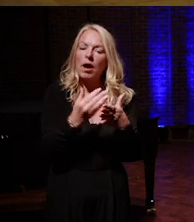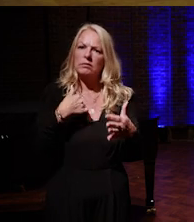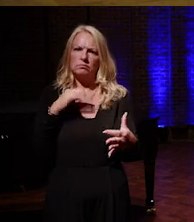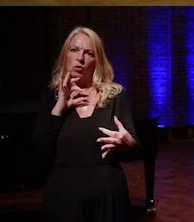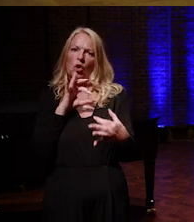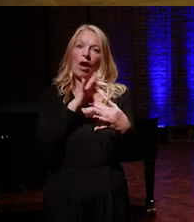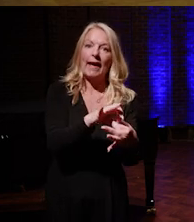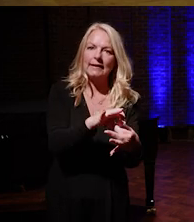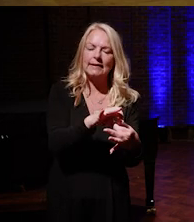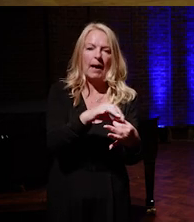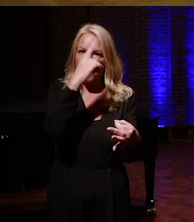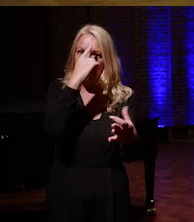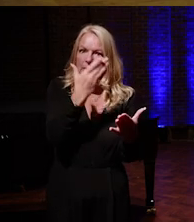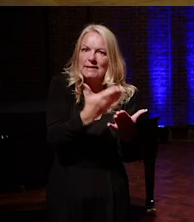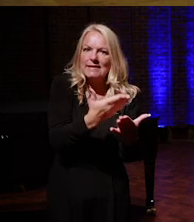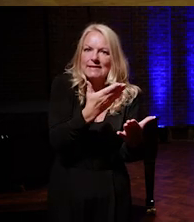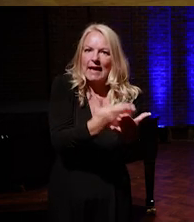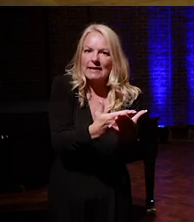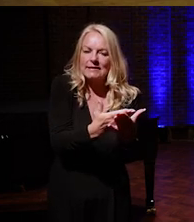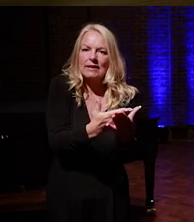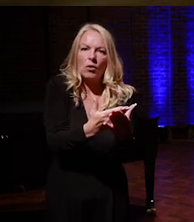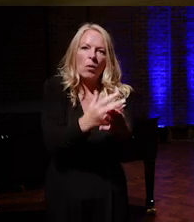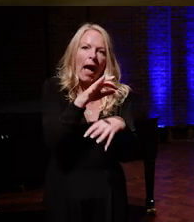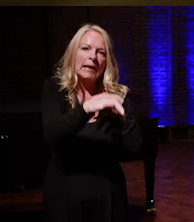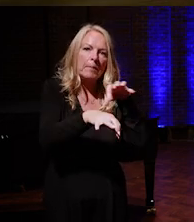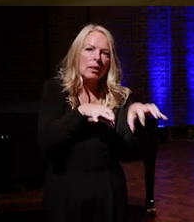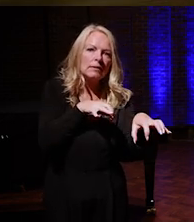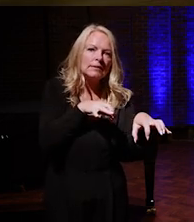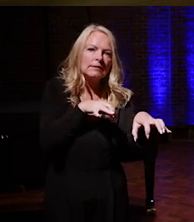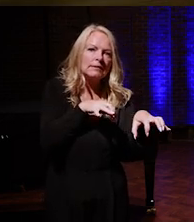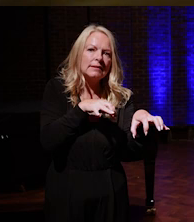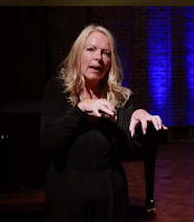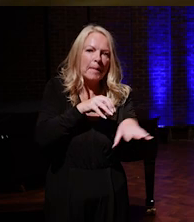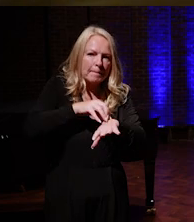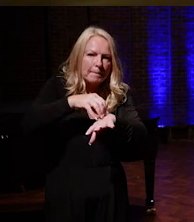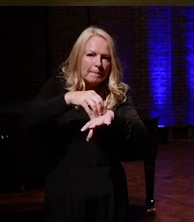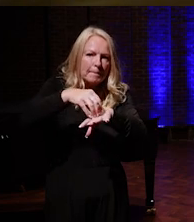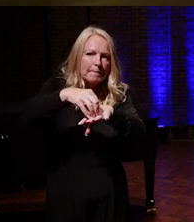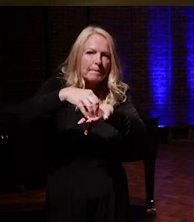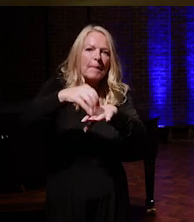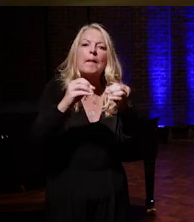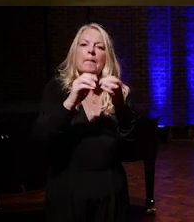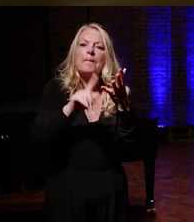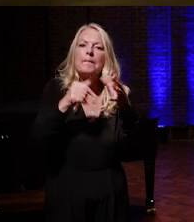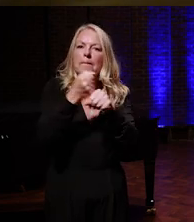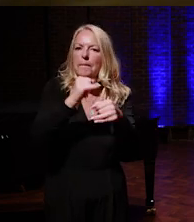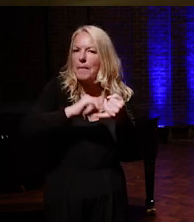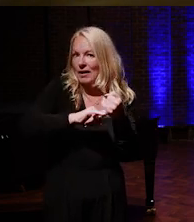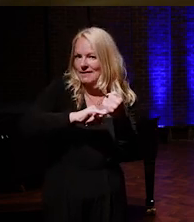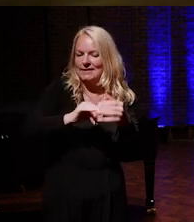I've just always felt so much comfort in being outside, and as I grew older, I became obsessed with a particular group of animals,